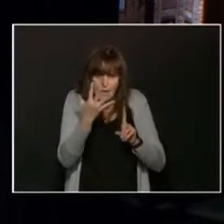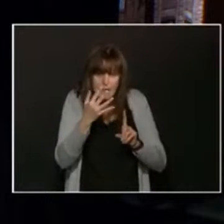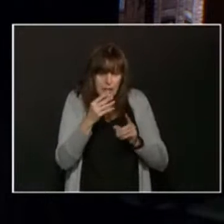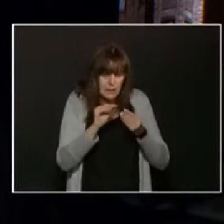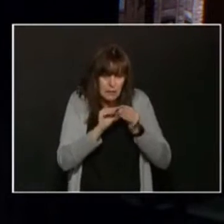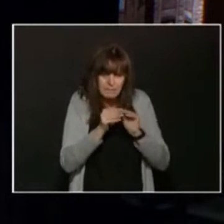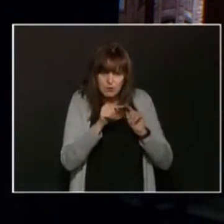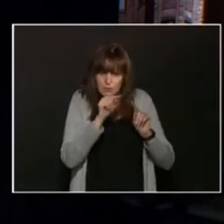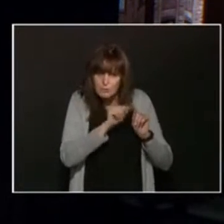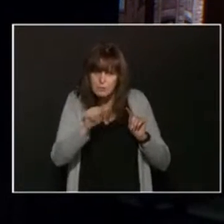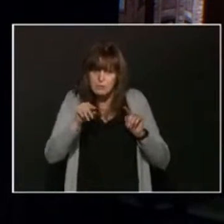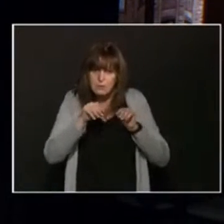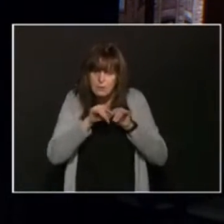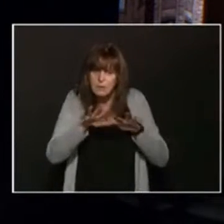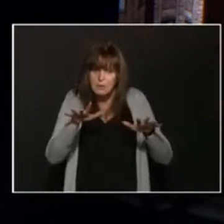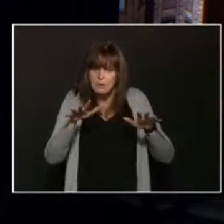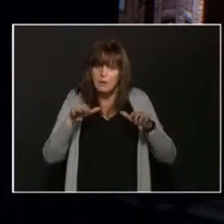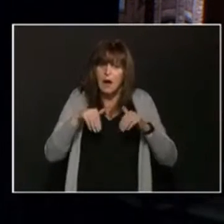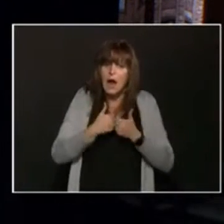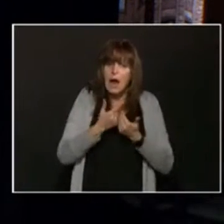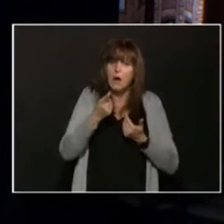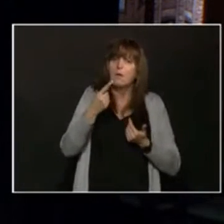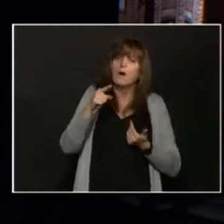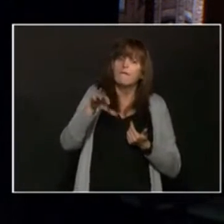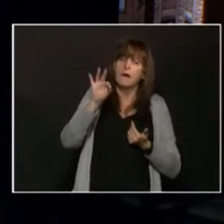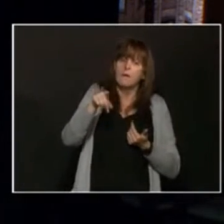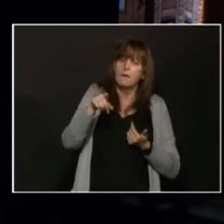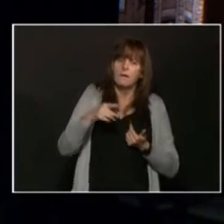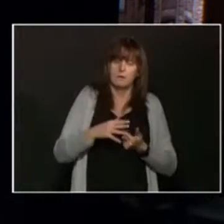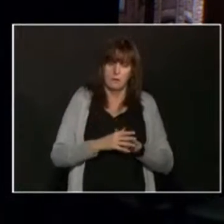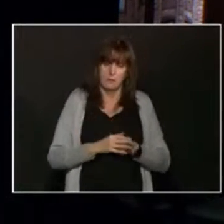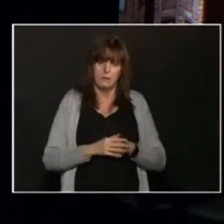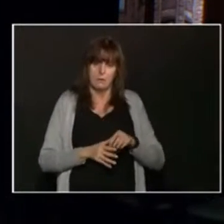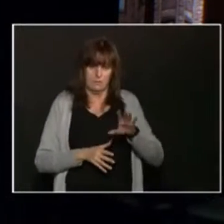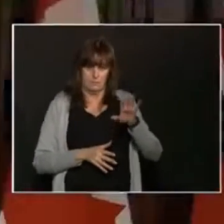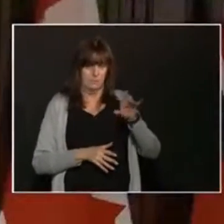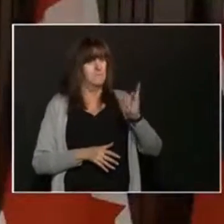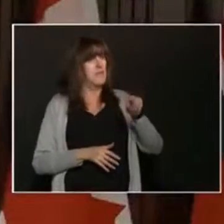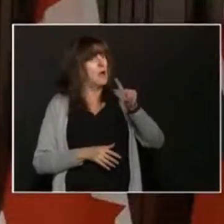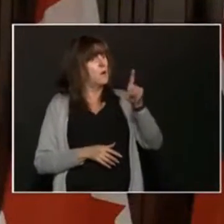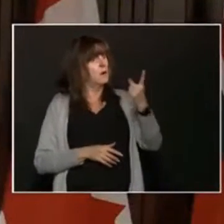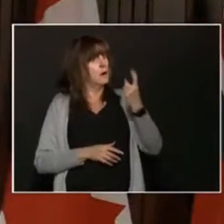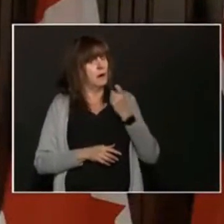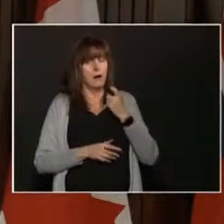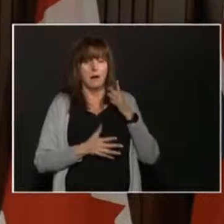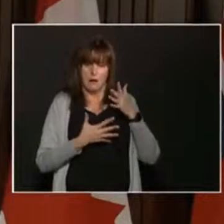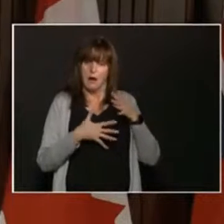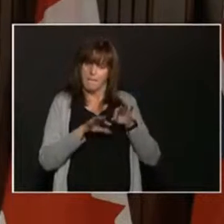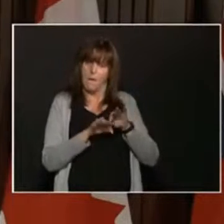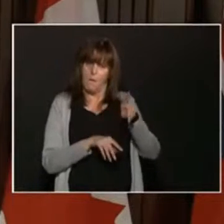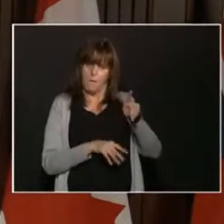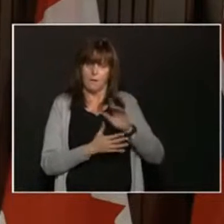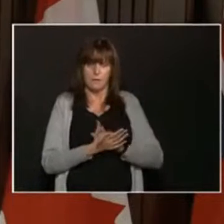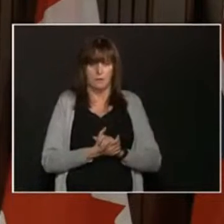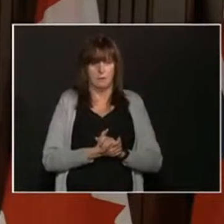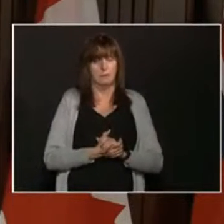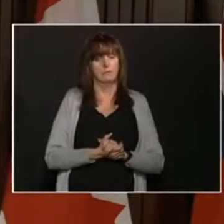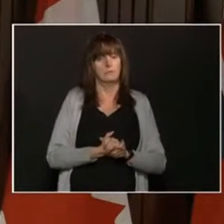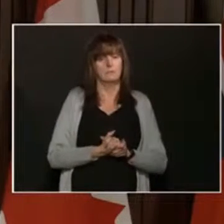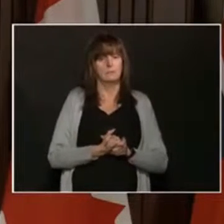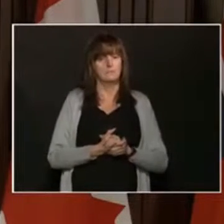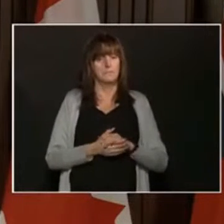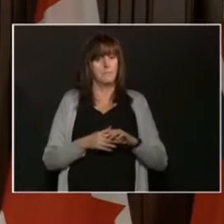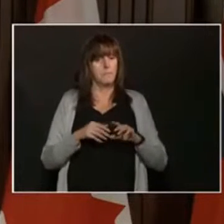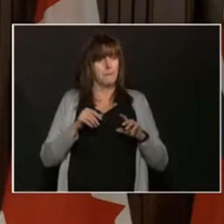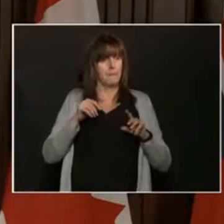spreading? That's actually a very important question. And it's not just about that variant. Viruses